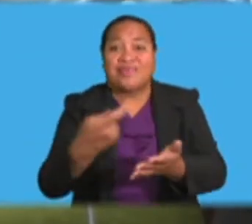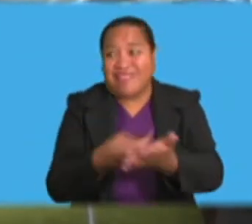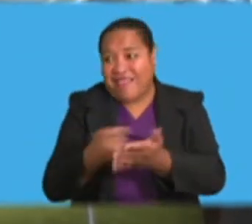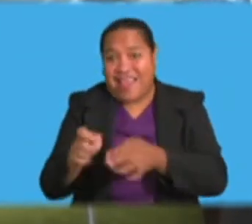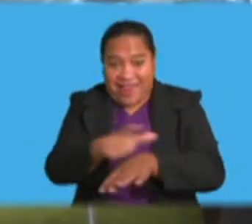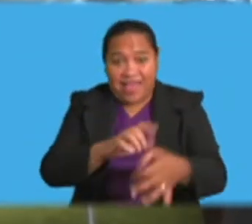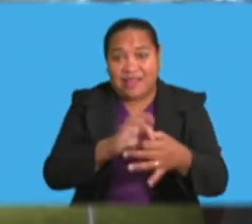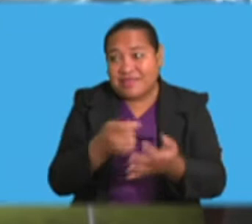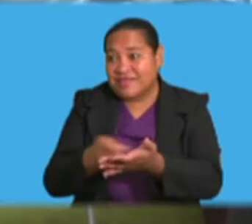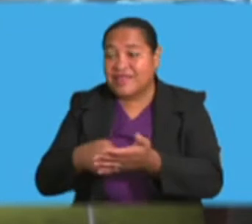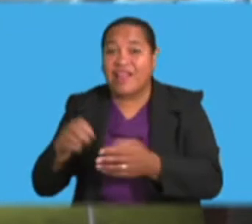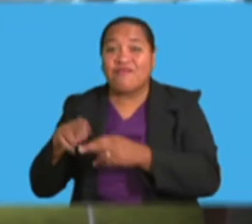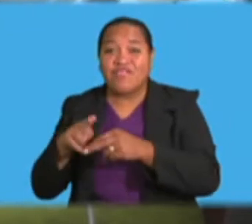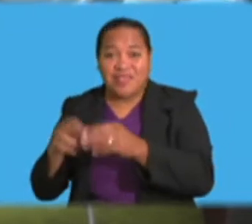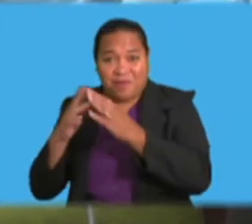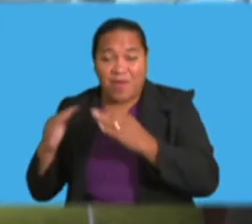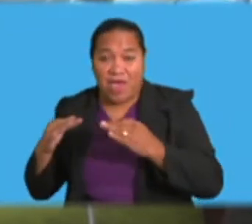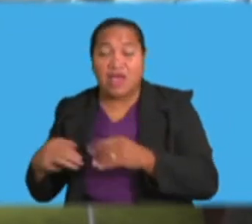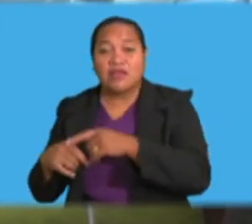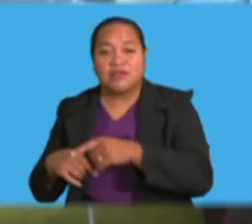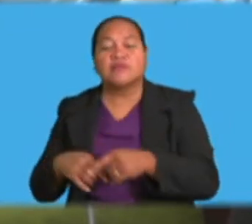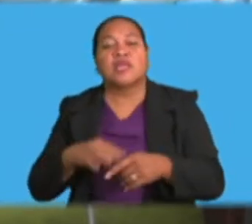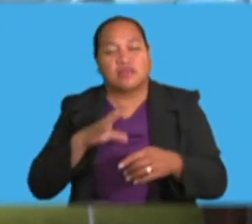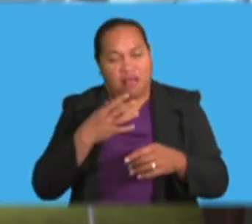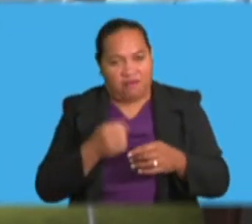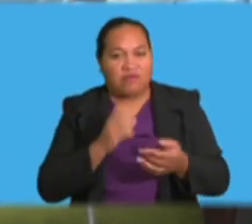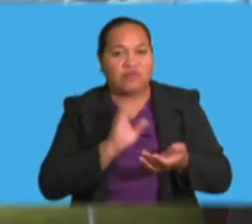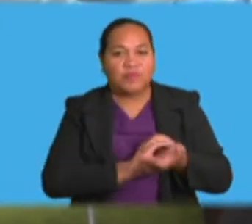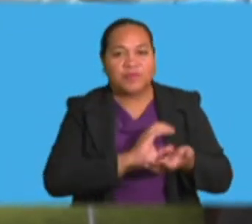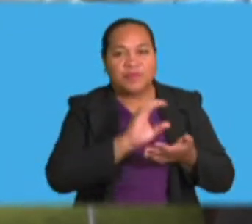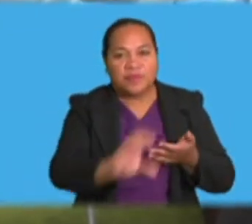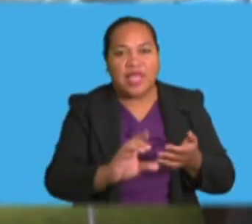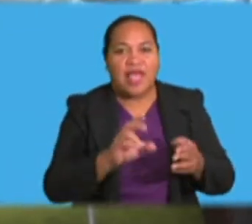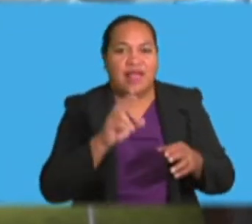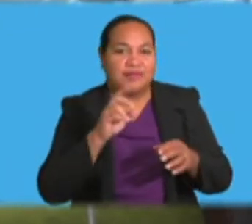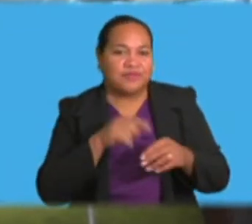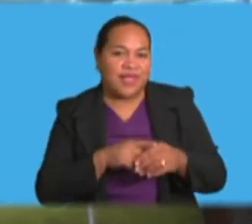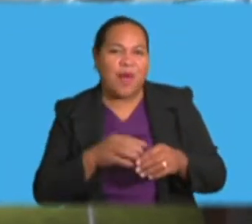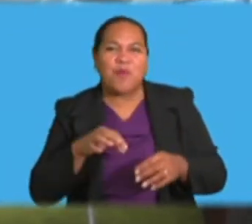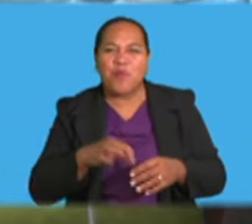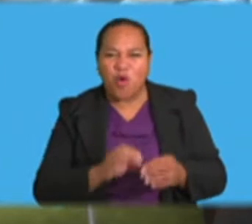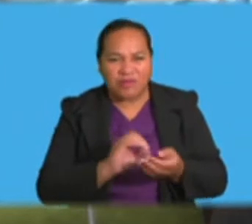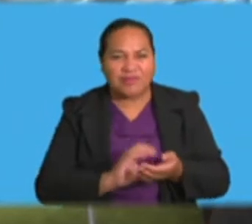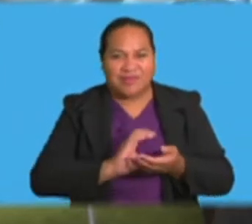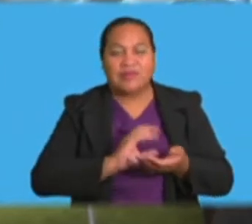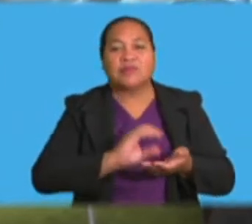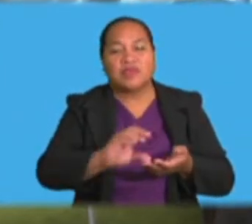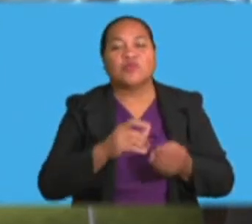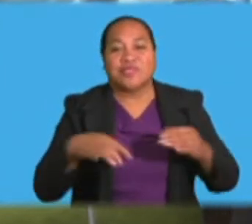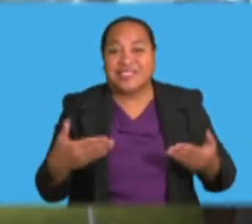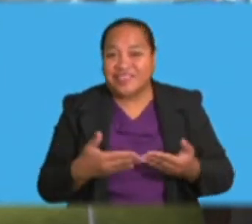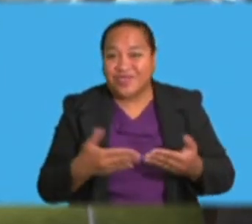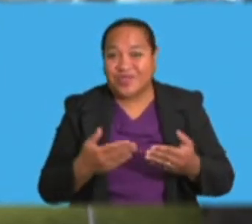Pine, the lease security bonus payout was made, or the LSBP. It was introduced in 2013 by